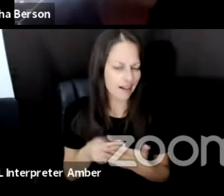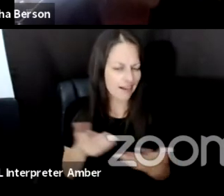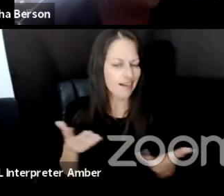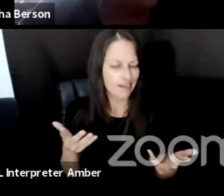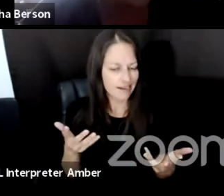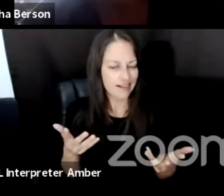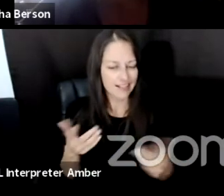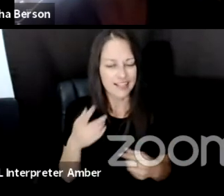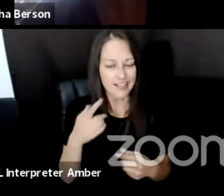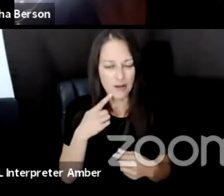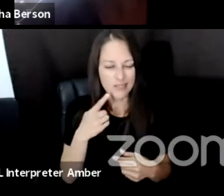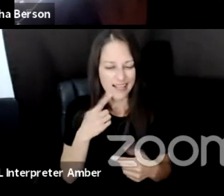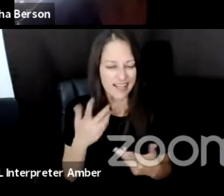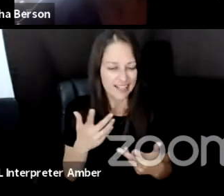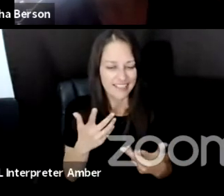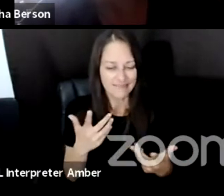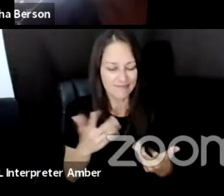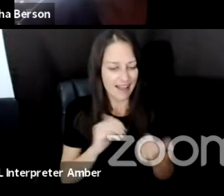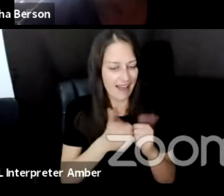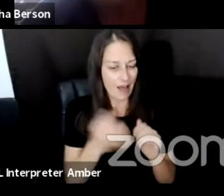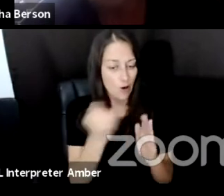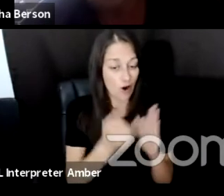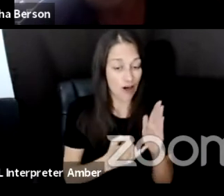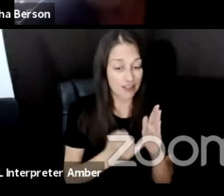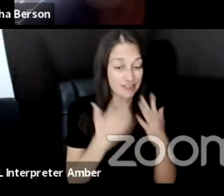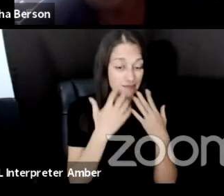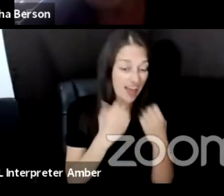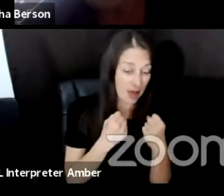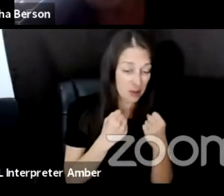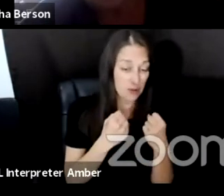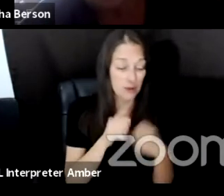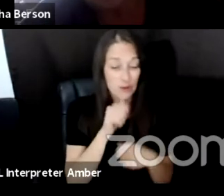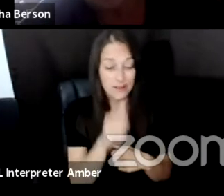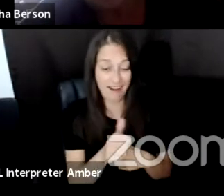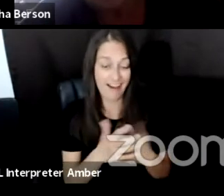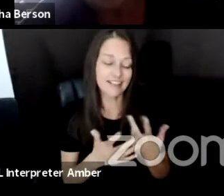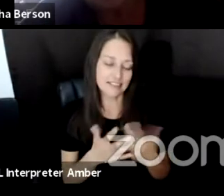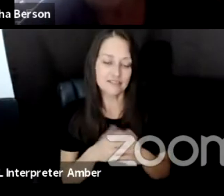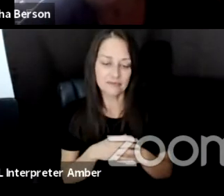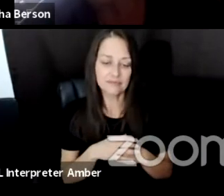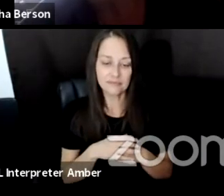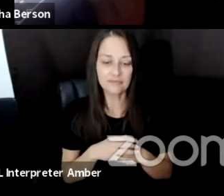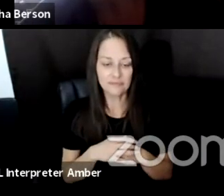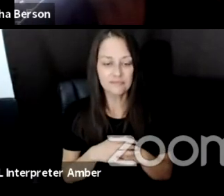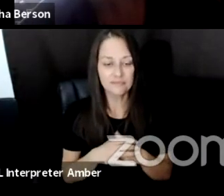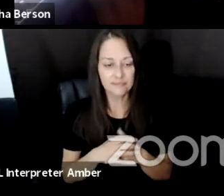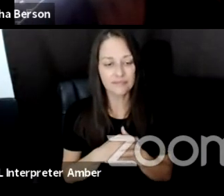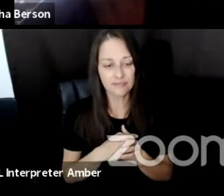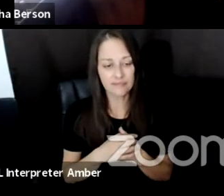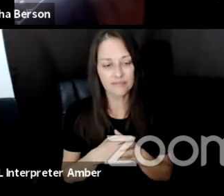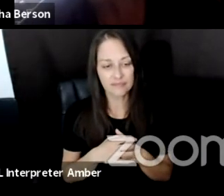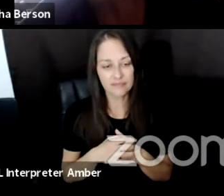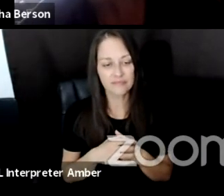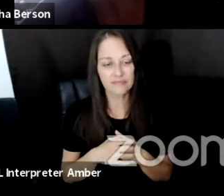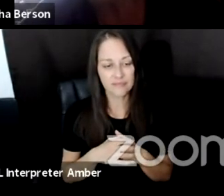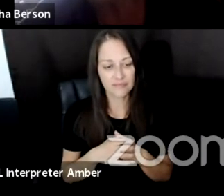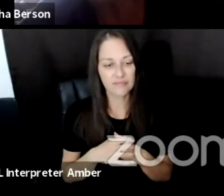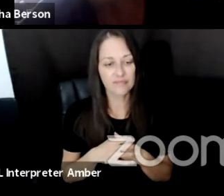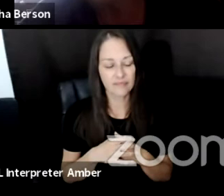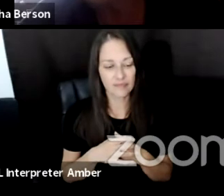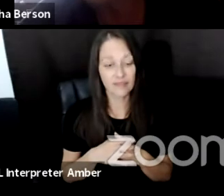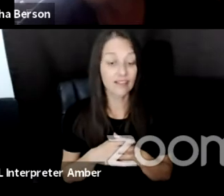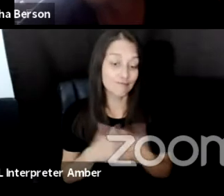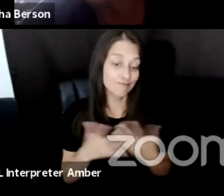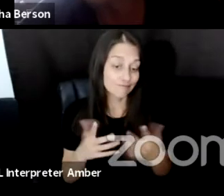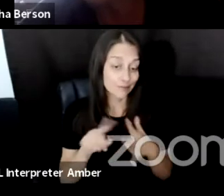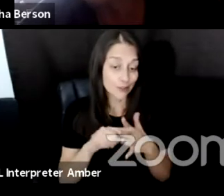how we value arts. That's definitely something that I think like starts, you know, it starts with like at